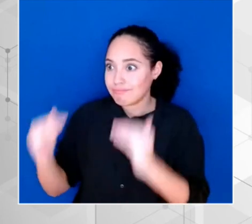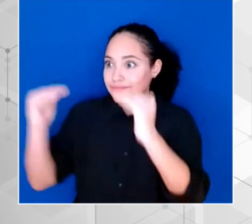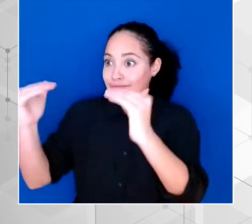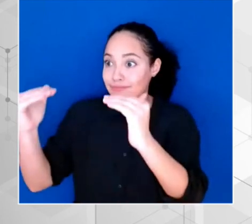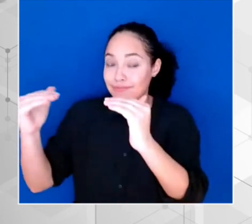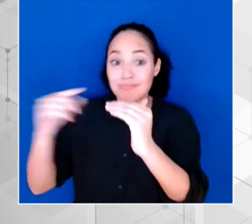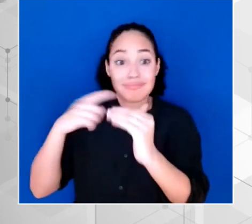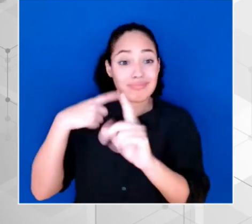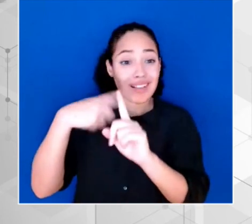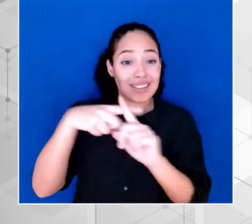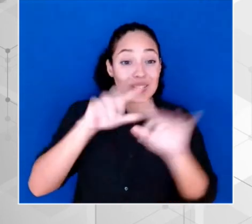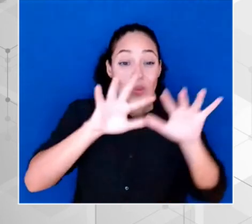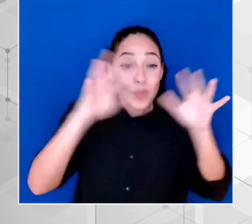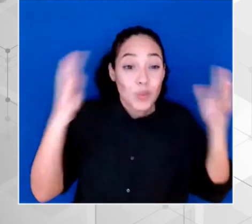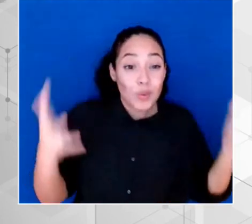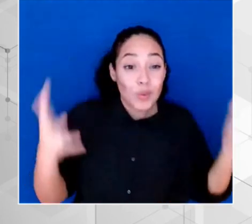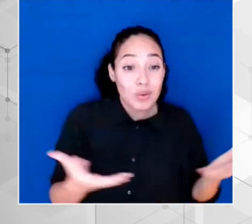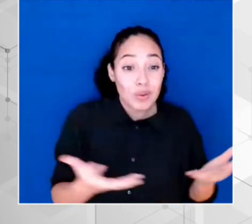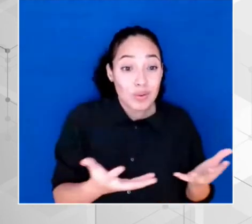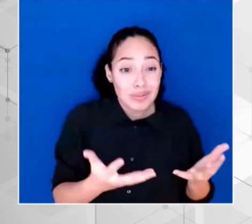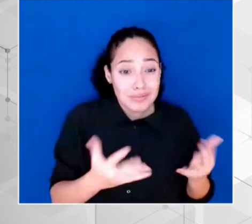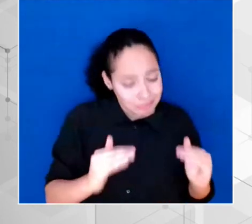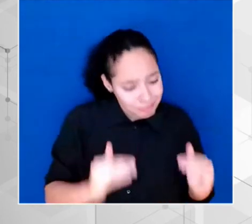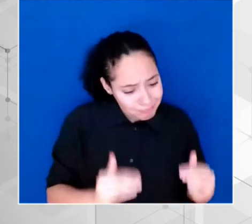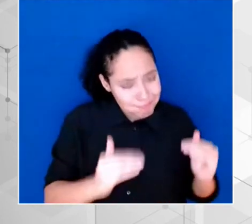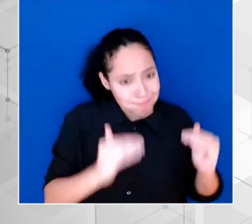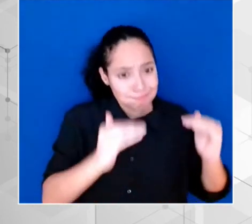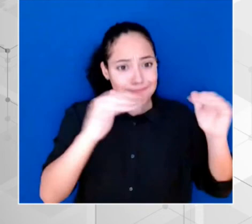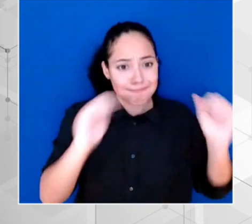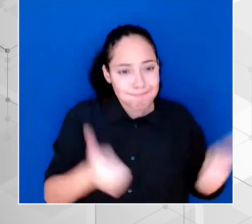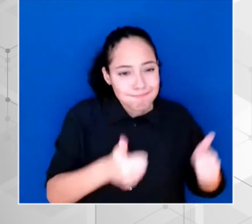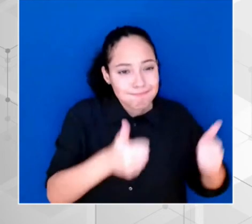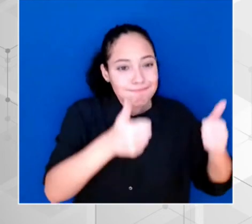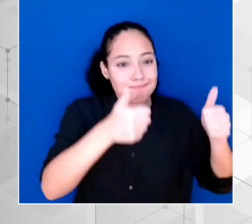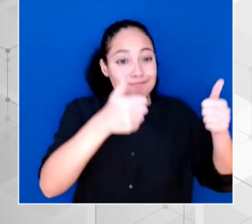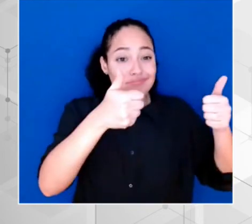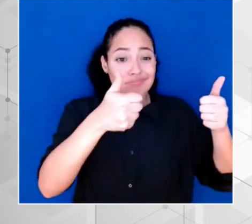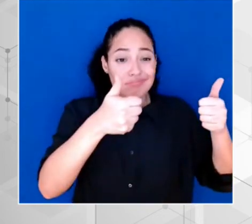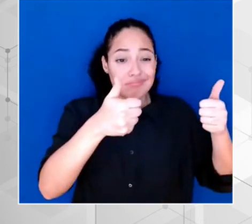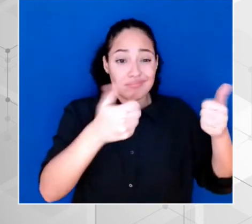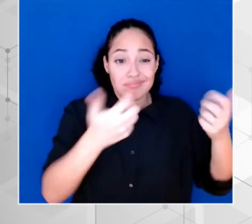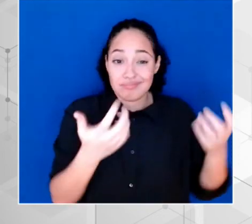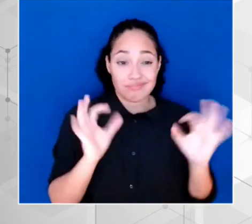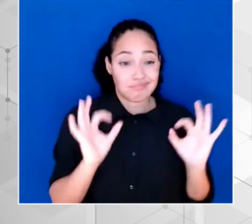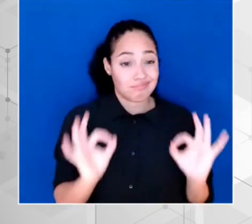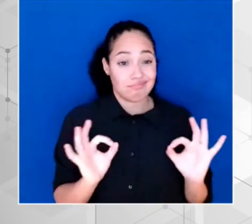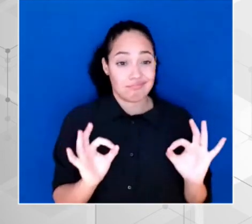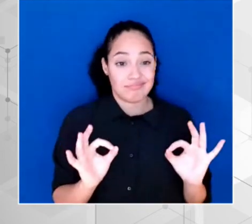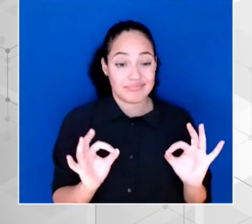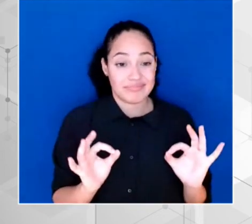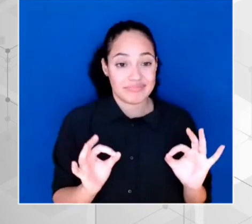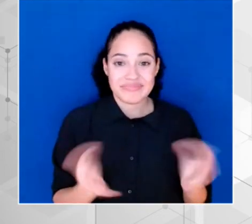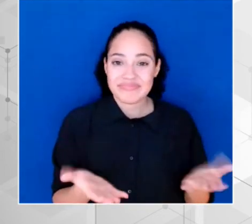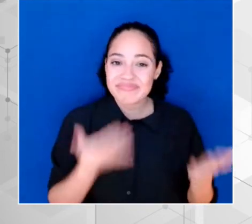everyone. And I think that's pretty much. Thank you very much.